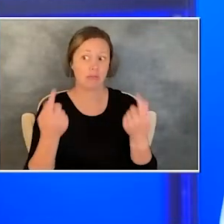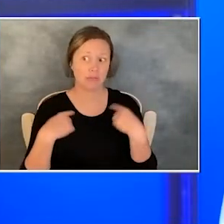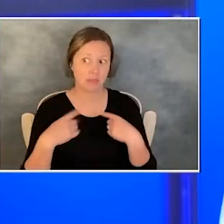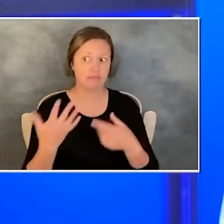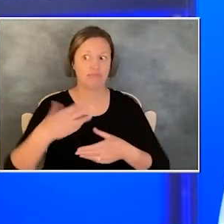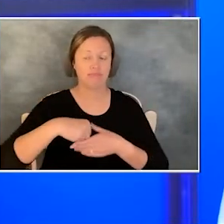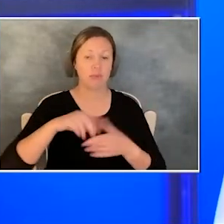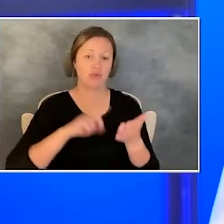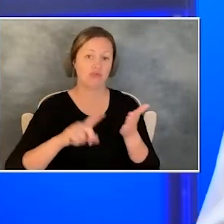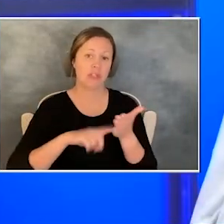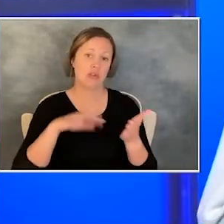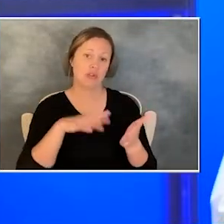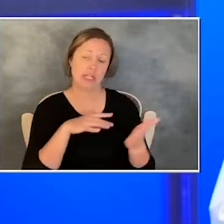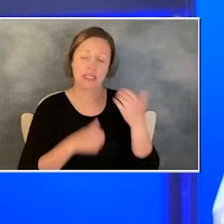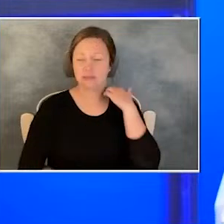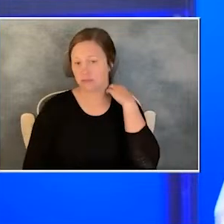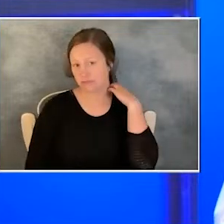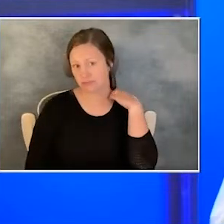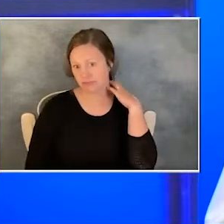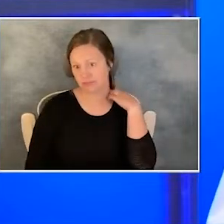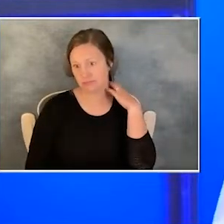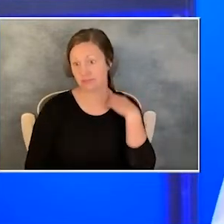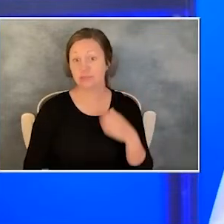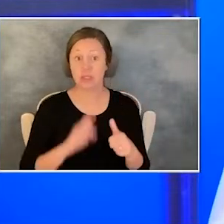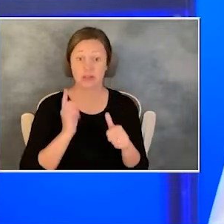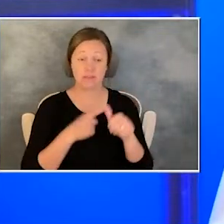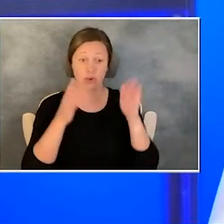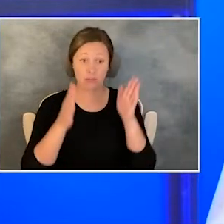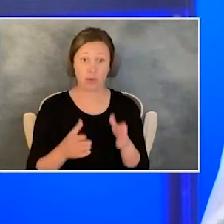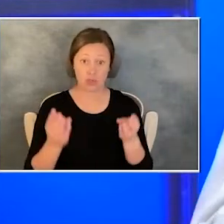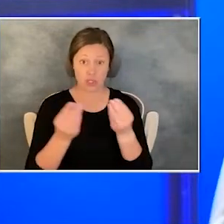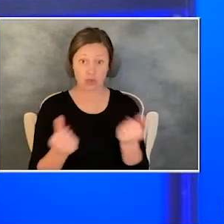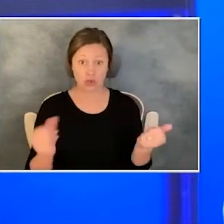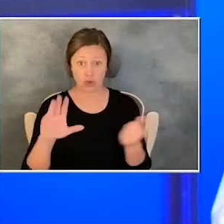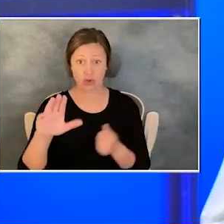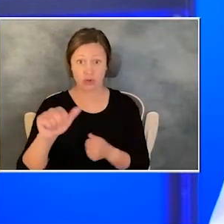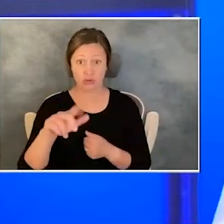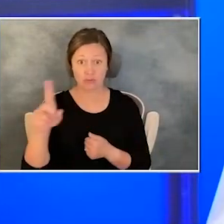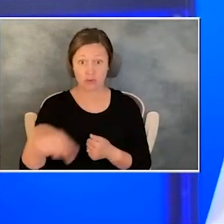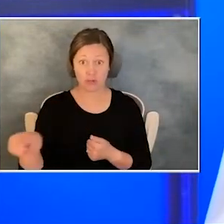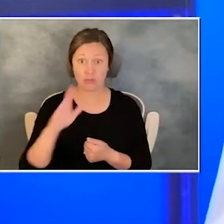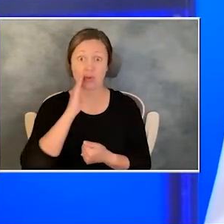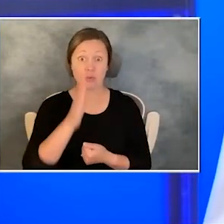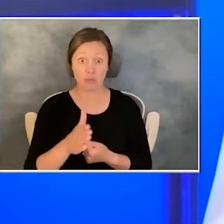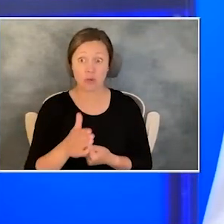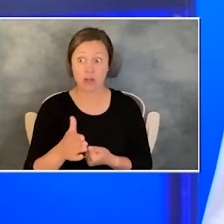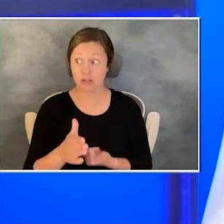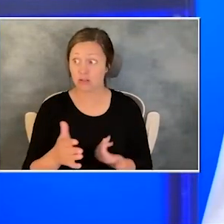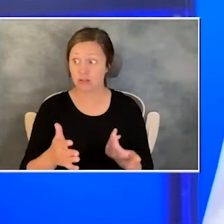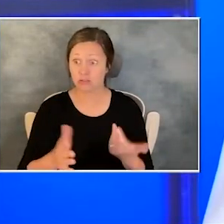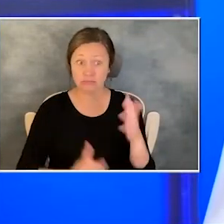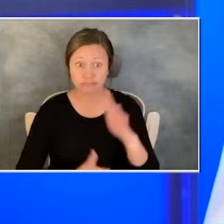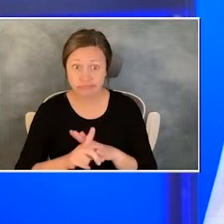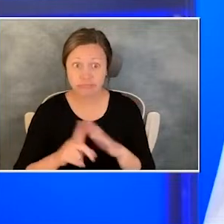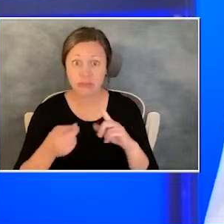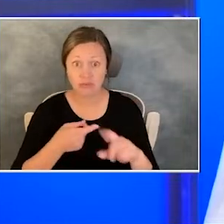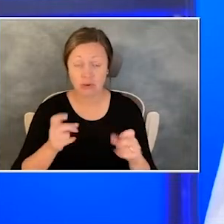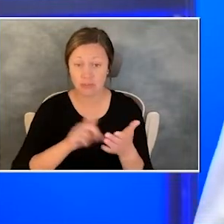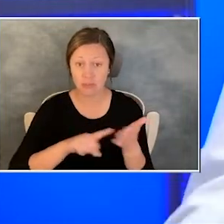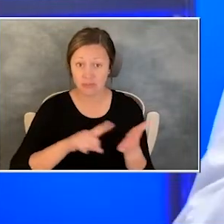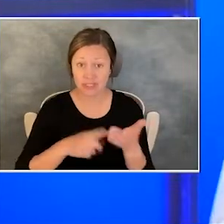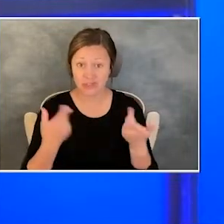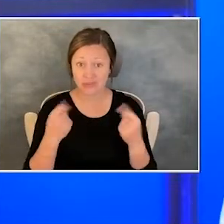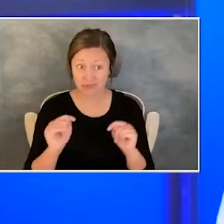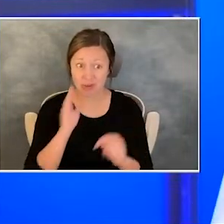And one way of thinking of that is the first person cured of Alzheimer's is going to come through a research trial. Oh, man.